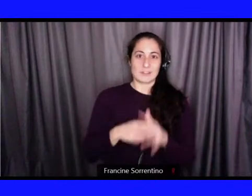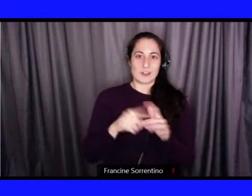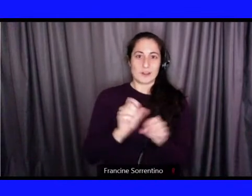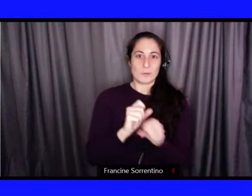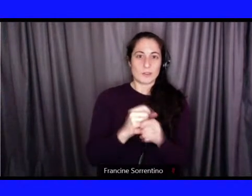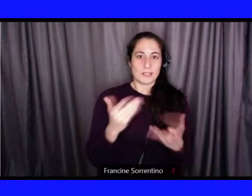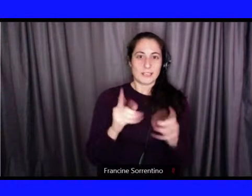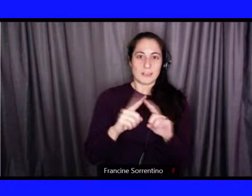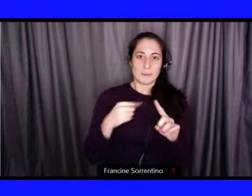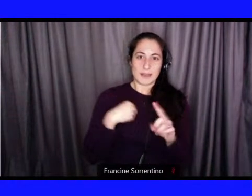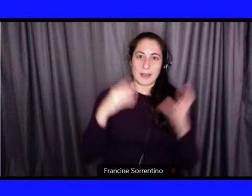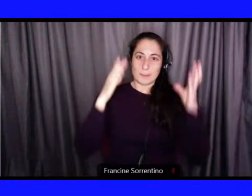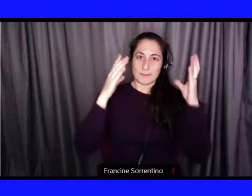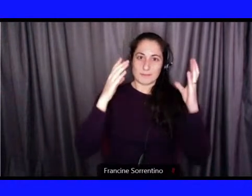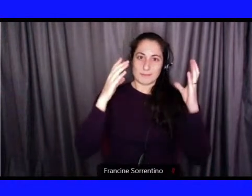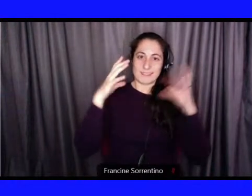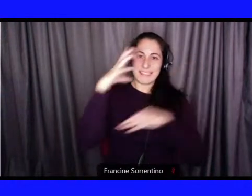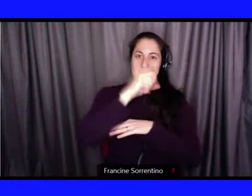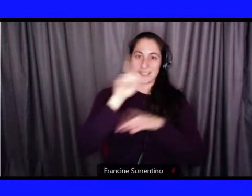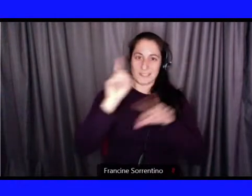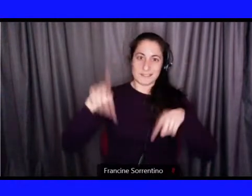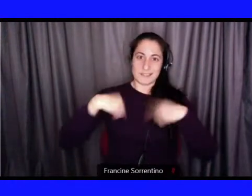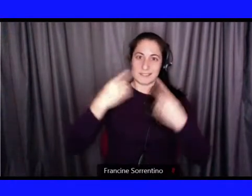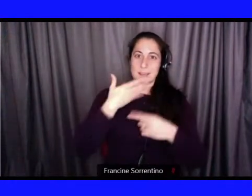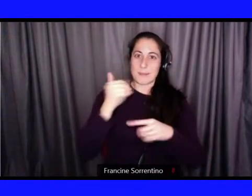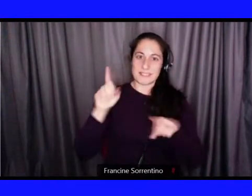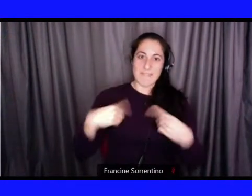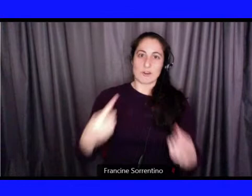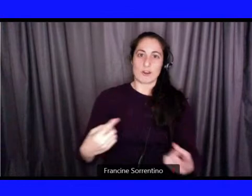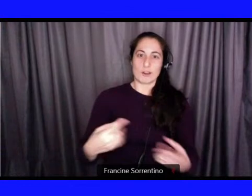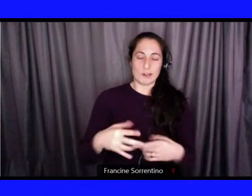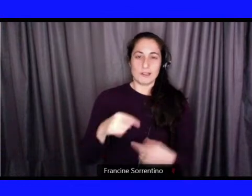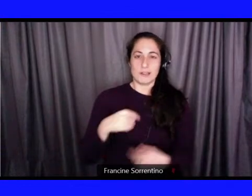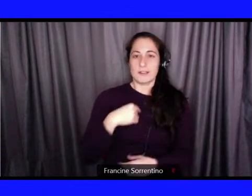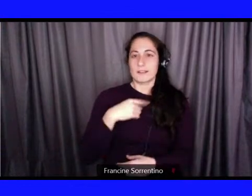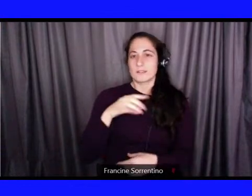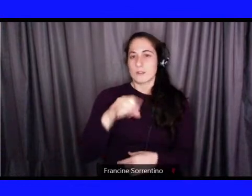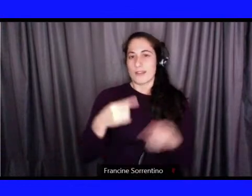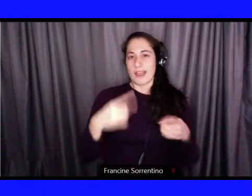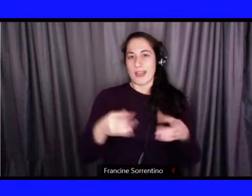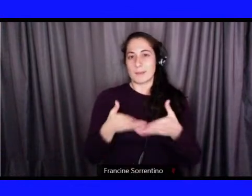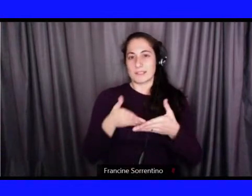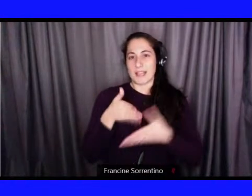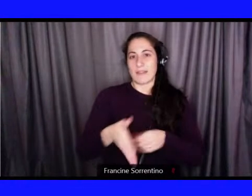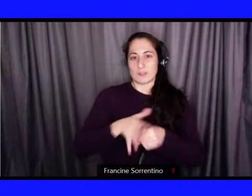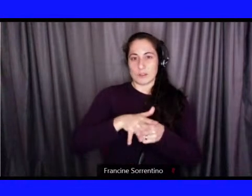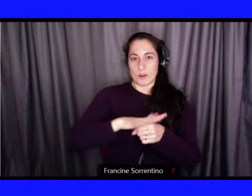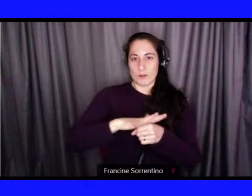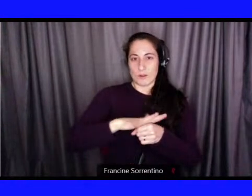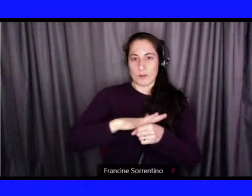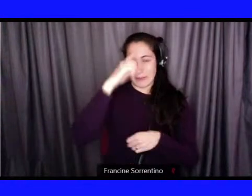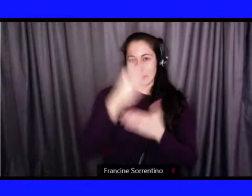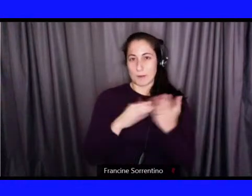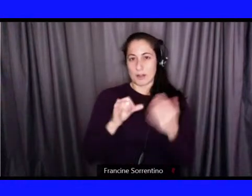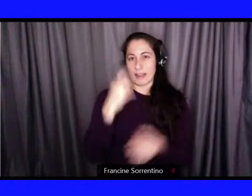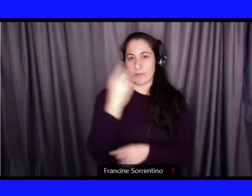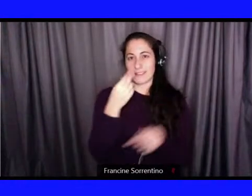working really hard to keep this under 4%. It's at 3.7 right now. Financial sustainability.